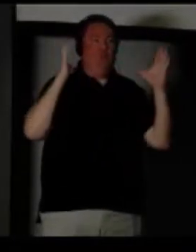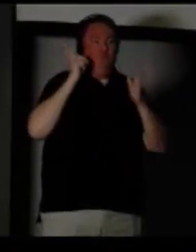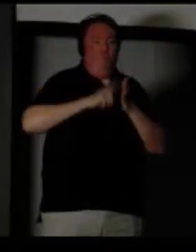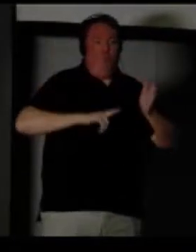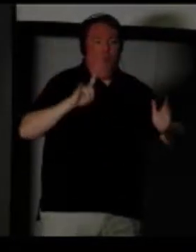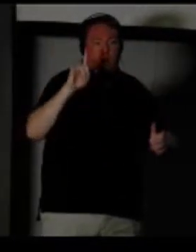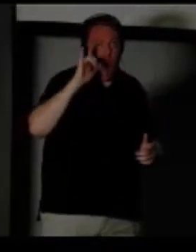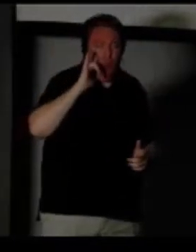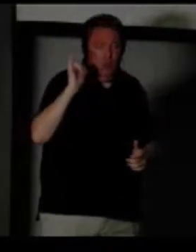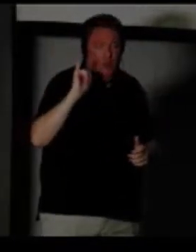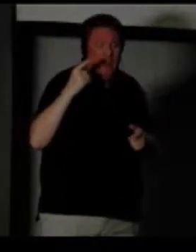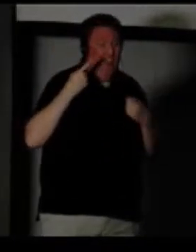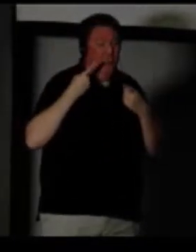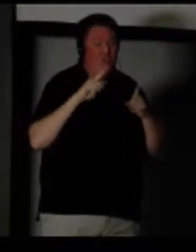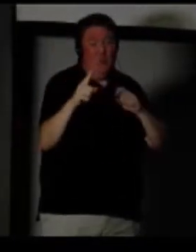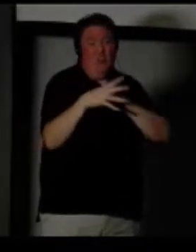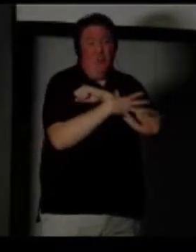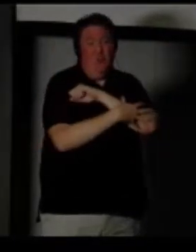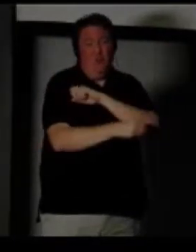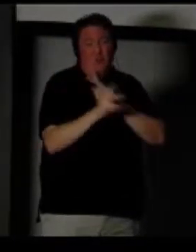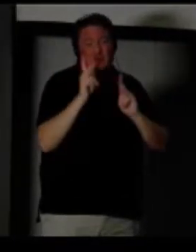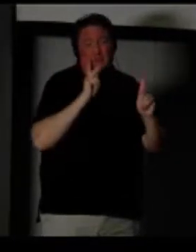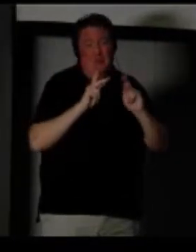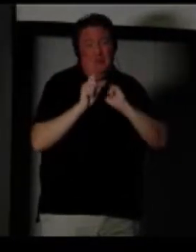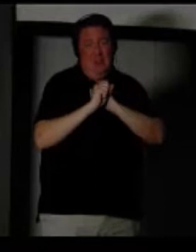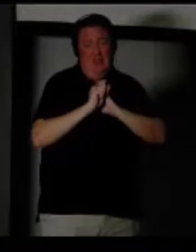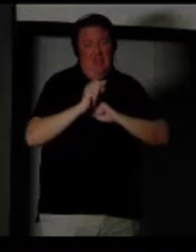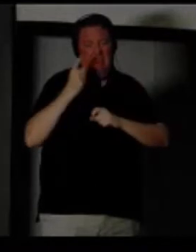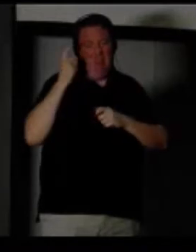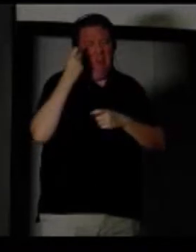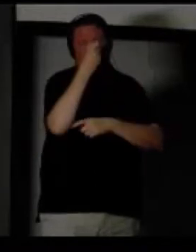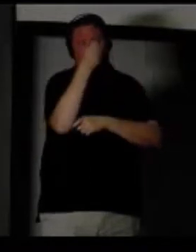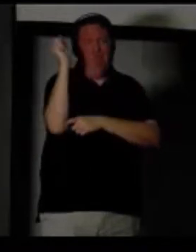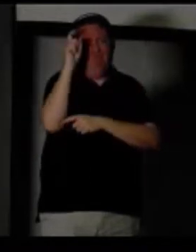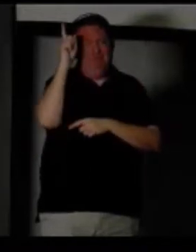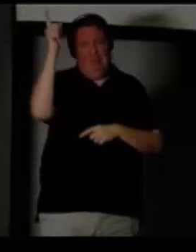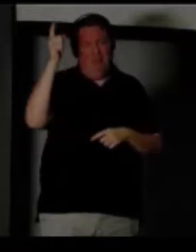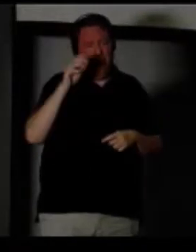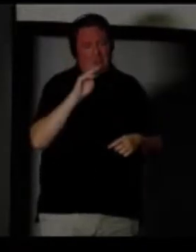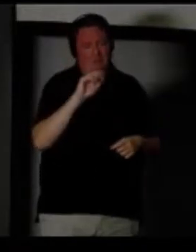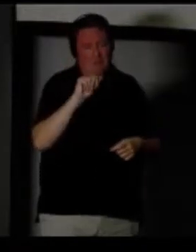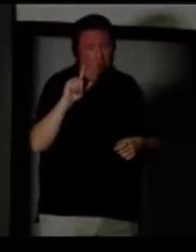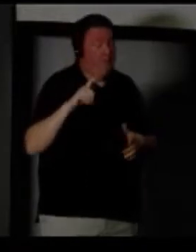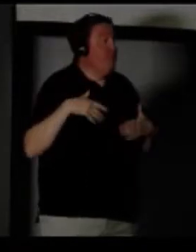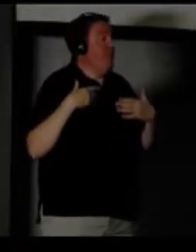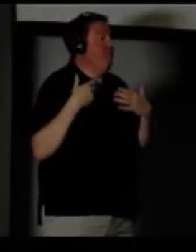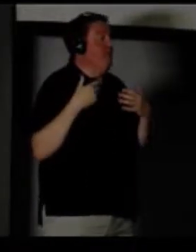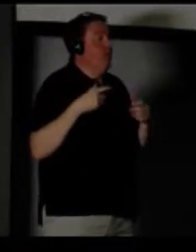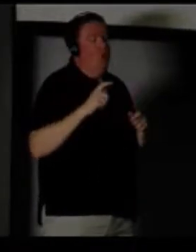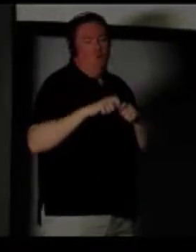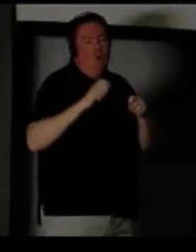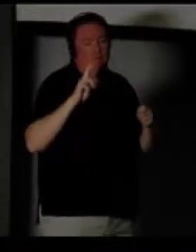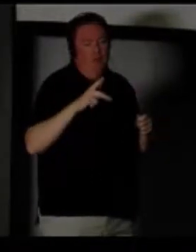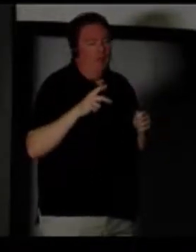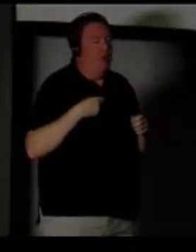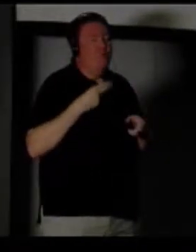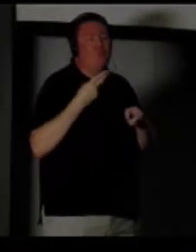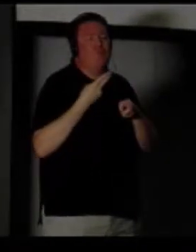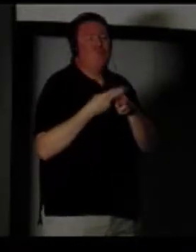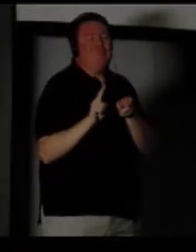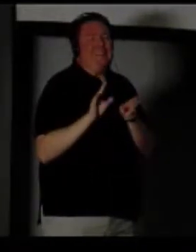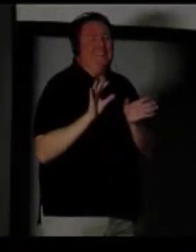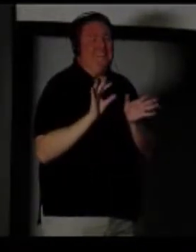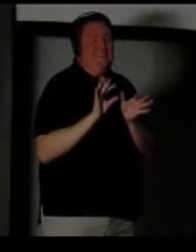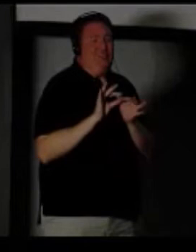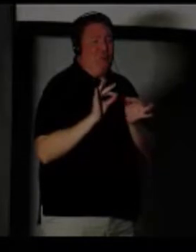looked like during the Poor People's Campaign when it took place on the Mall. Just to wind up, I want to talk very briefly about a story that we put